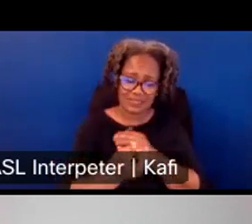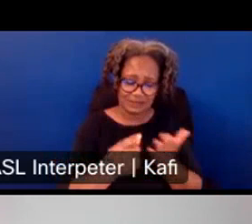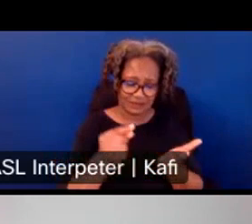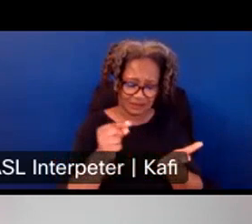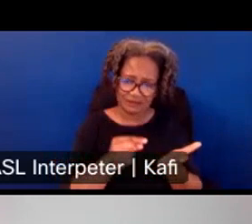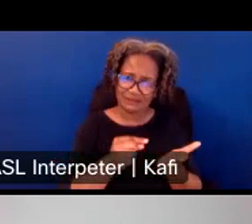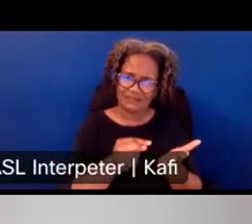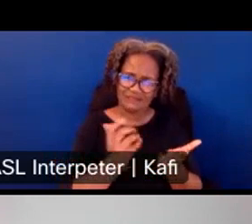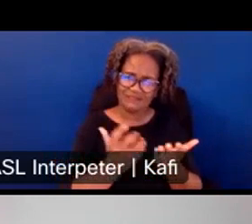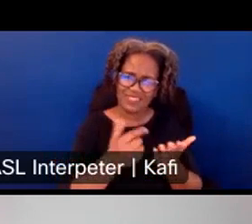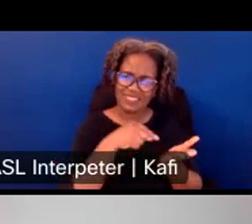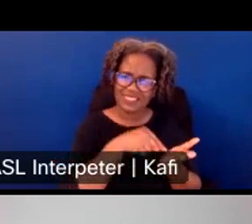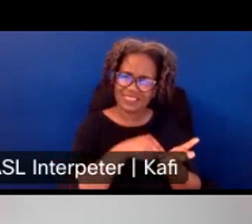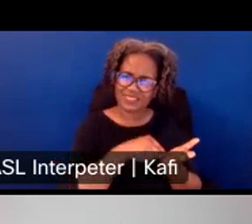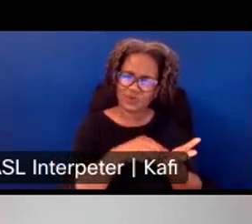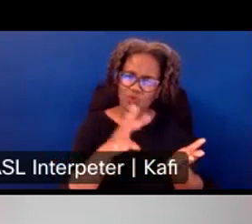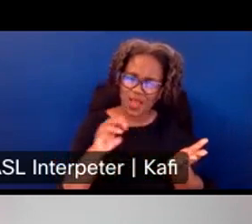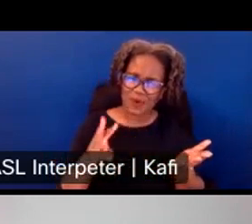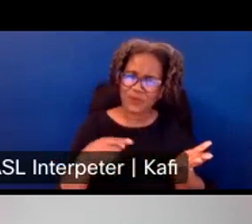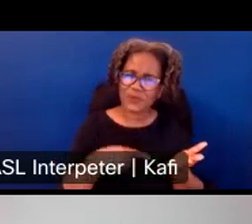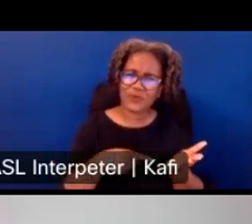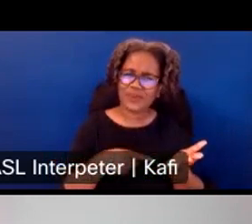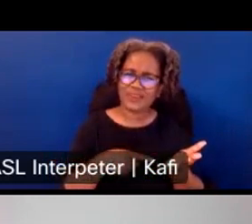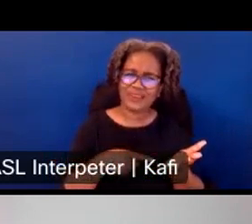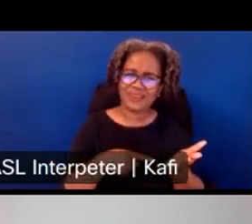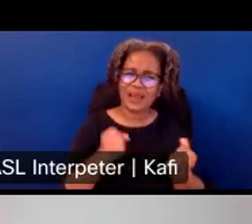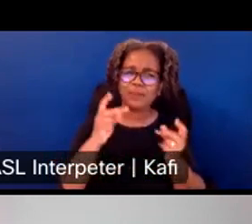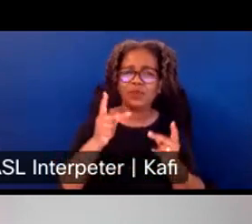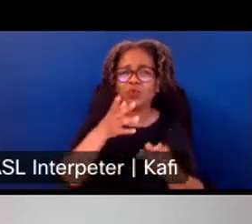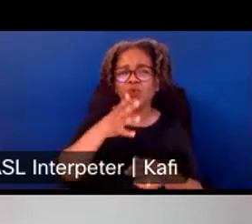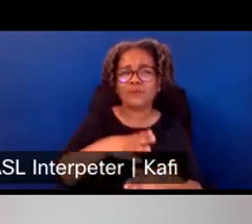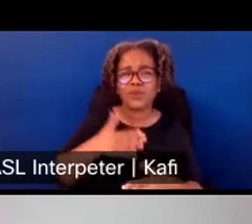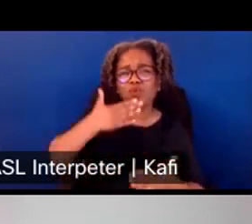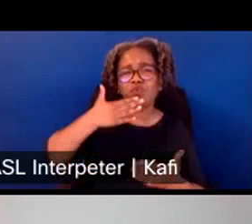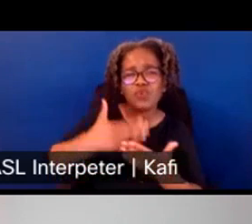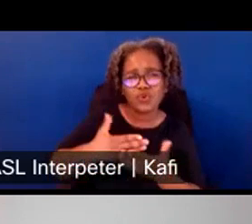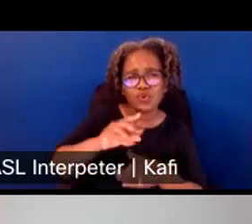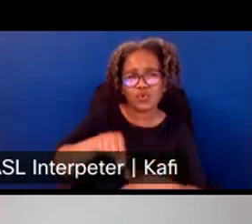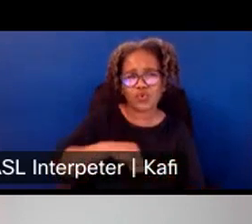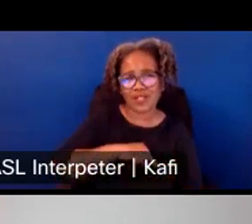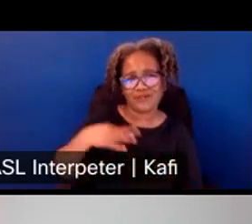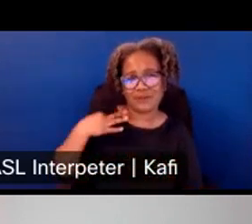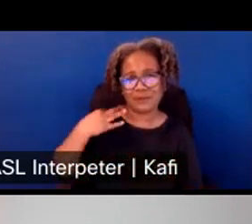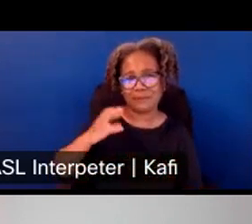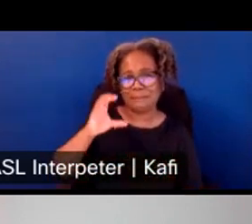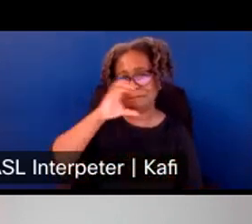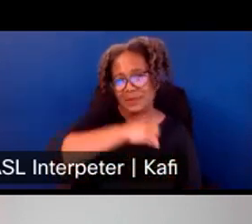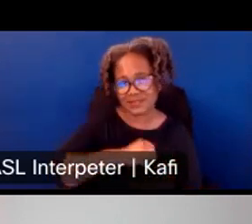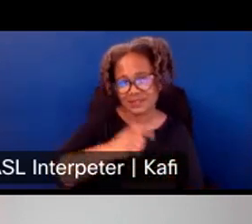I am so sorry for this delay. I have no idea why they can't get on, but let's see here some of